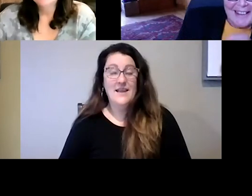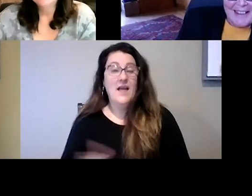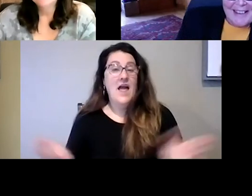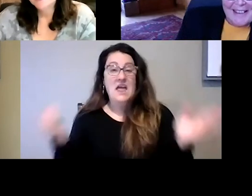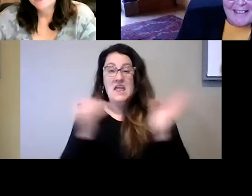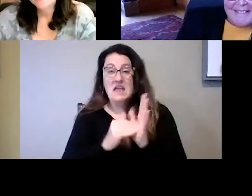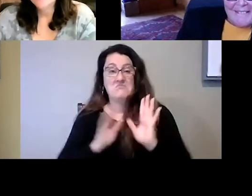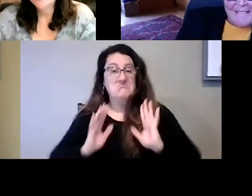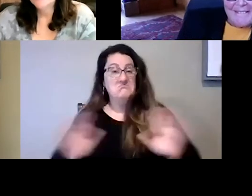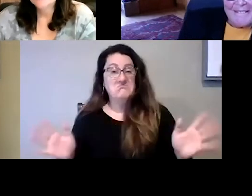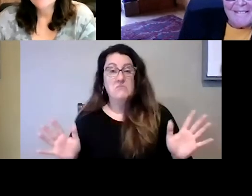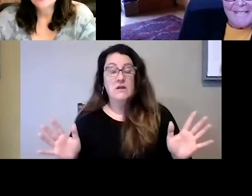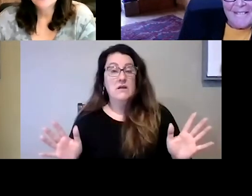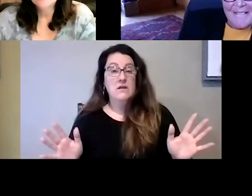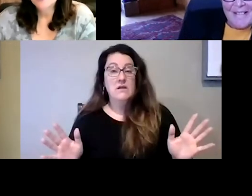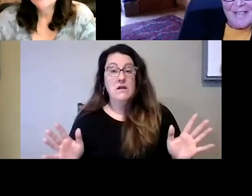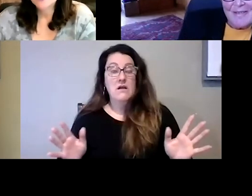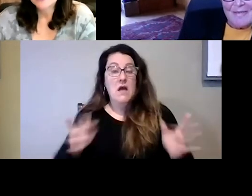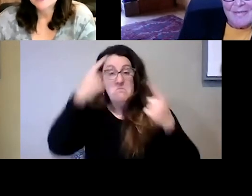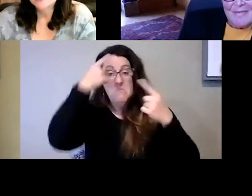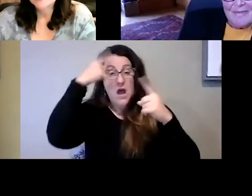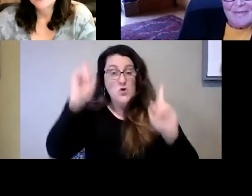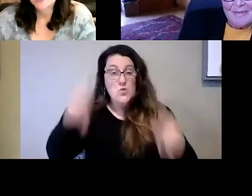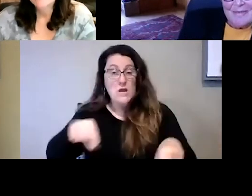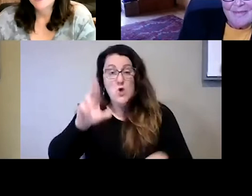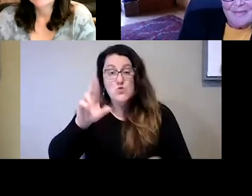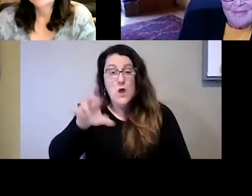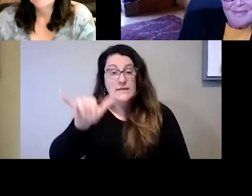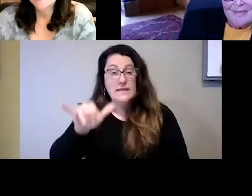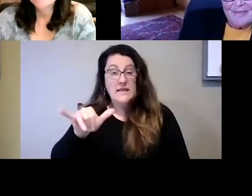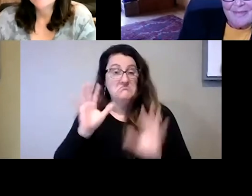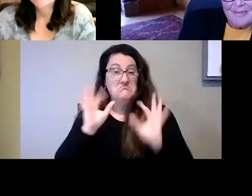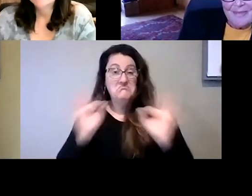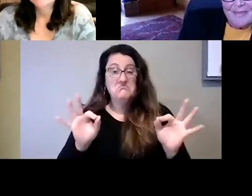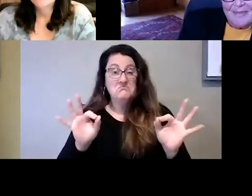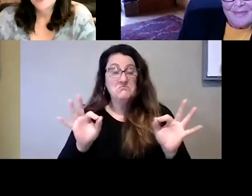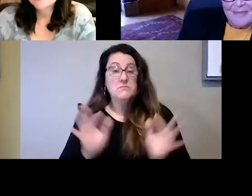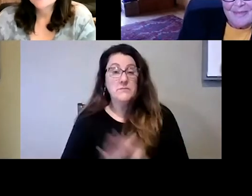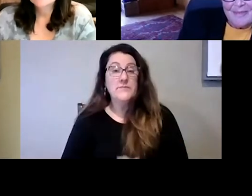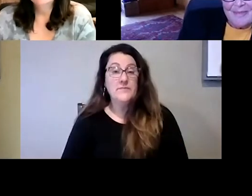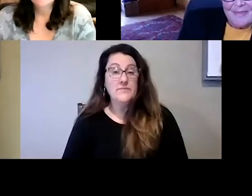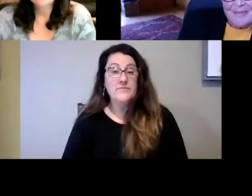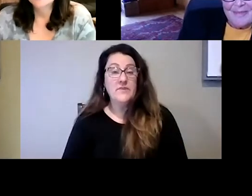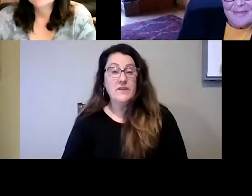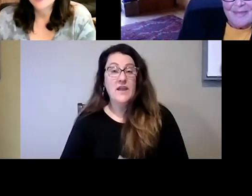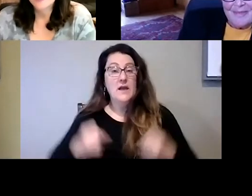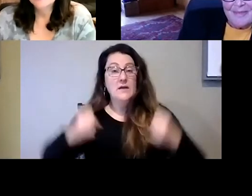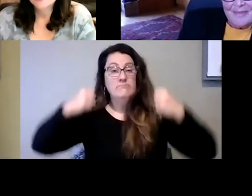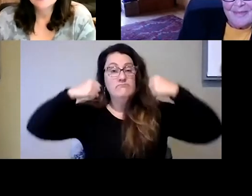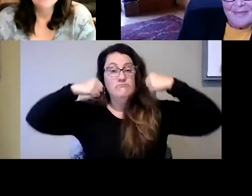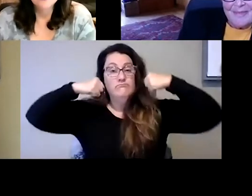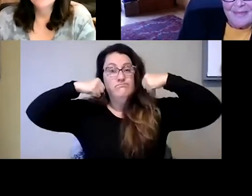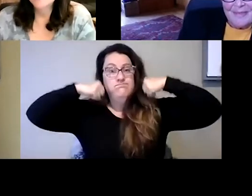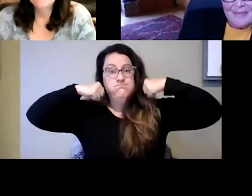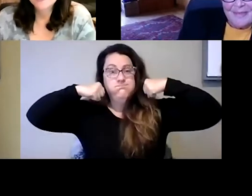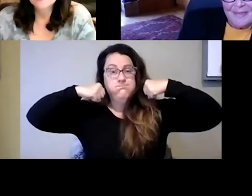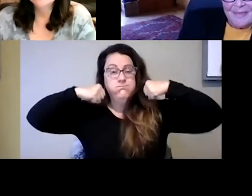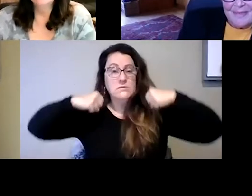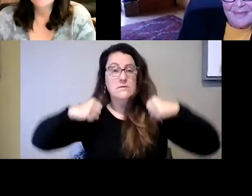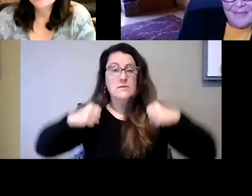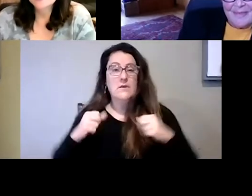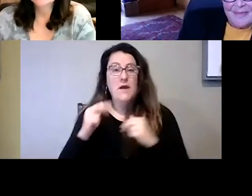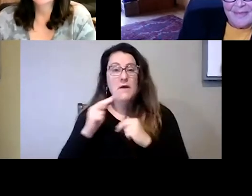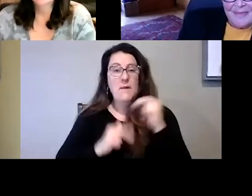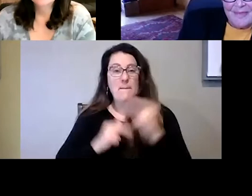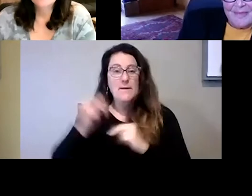I think I couldn't agree more with what Rusty has said, is flexing the muscle, right? We've got to build